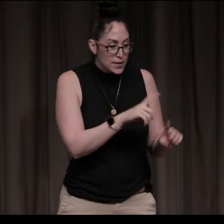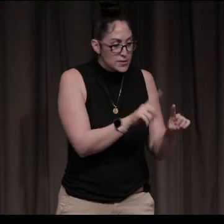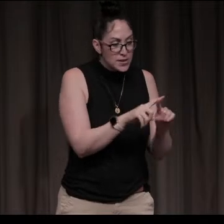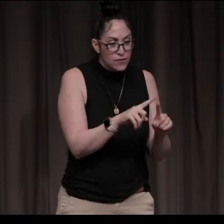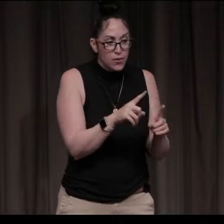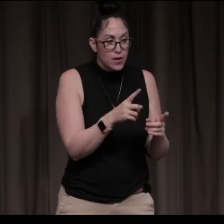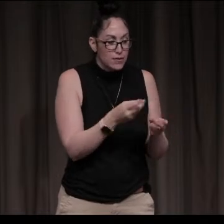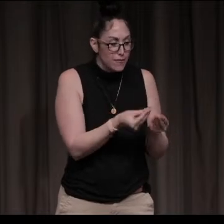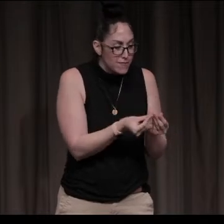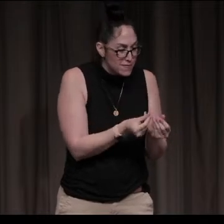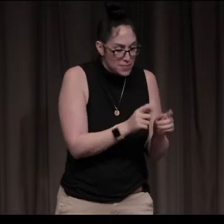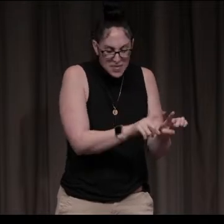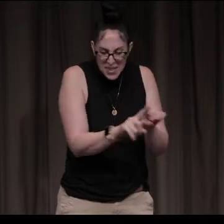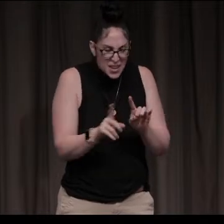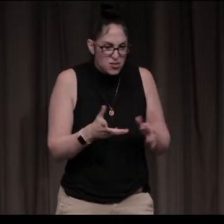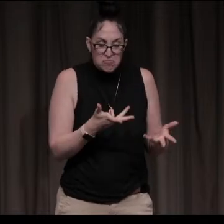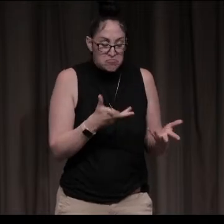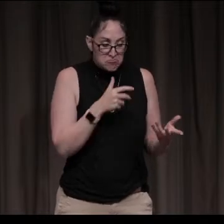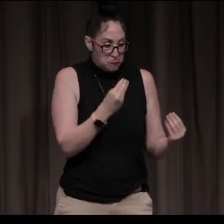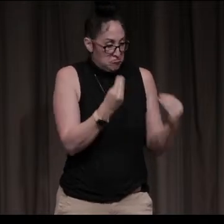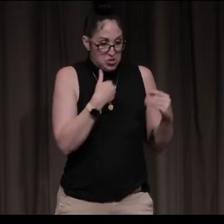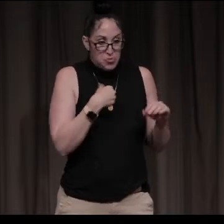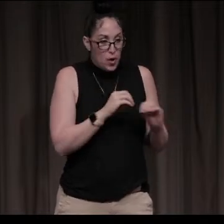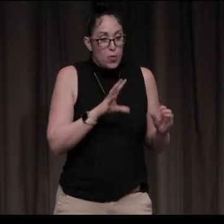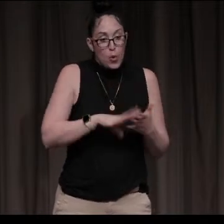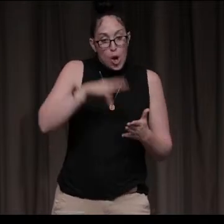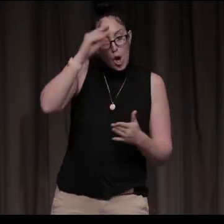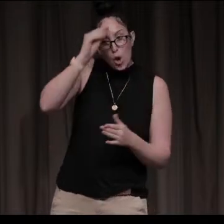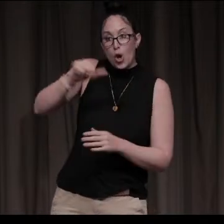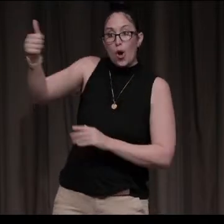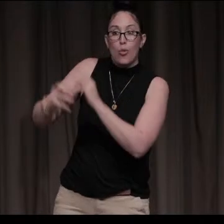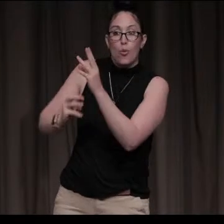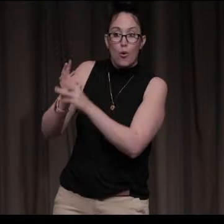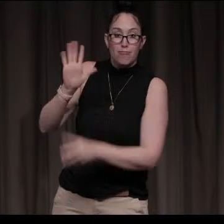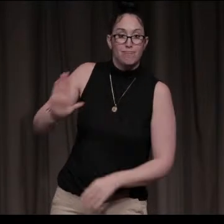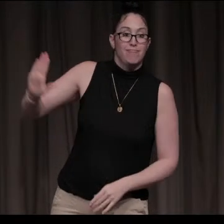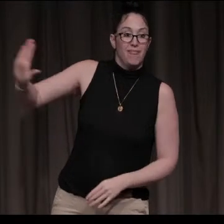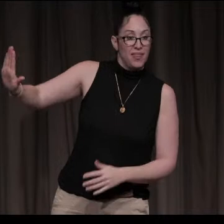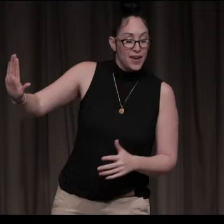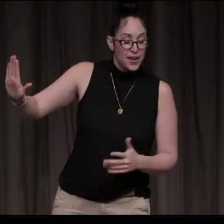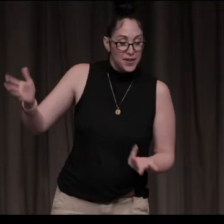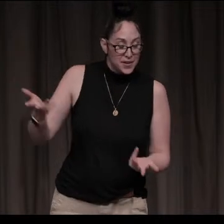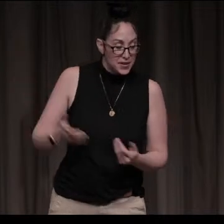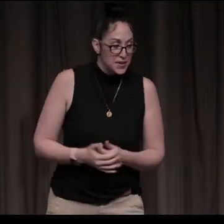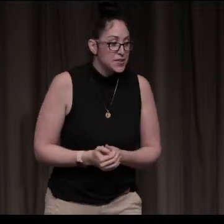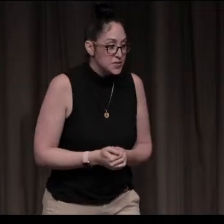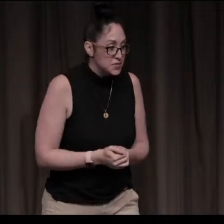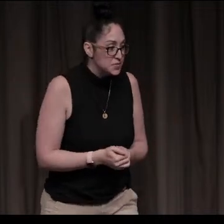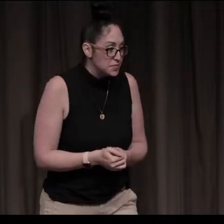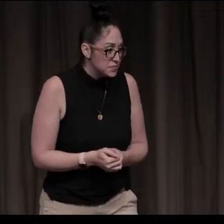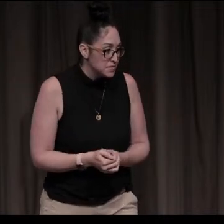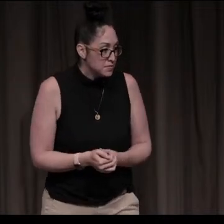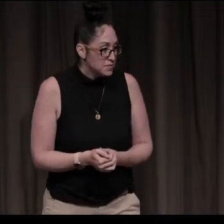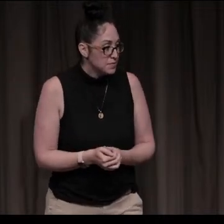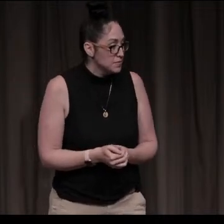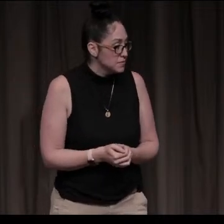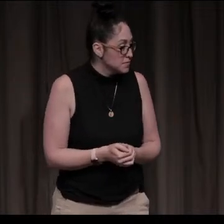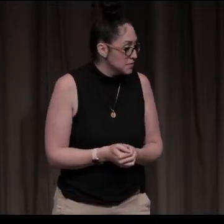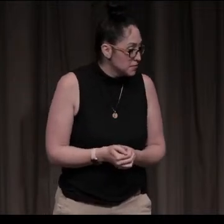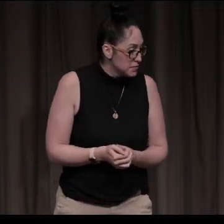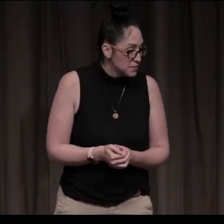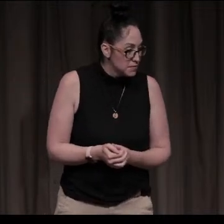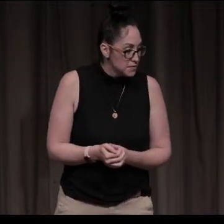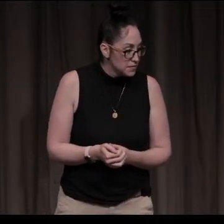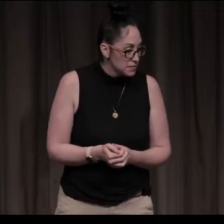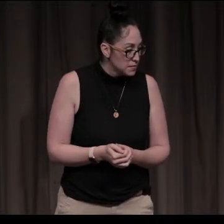wasn't information that the institution, that academic, university, whatever, will be even interested in. So